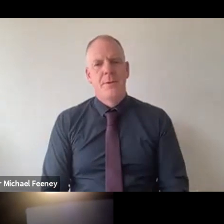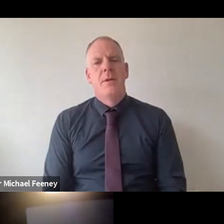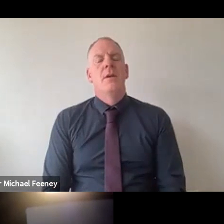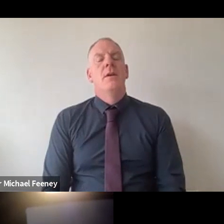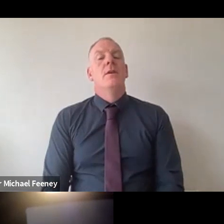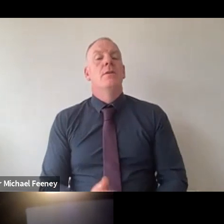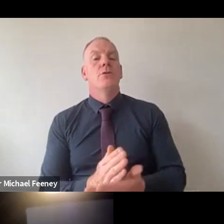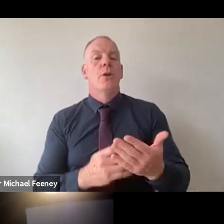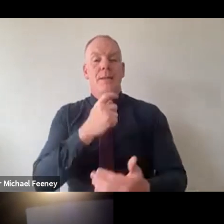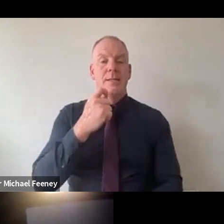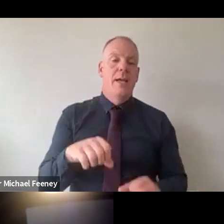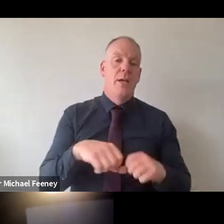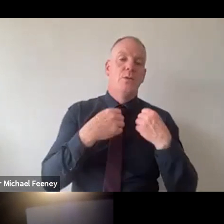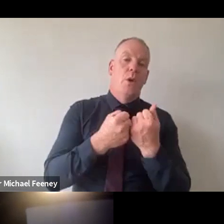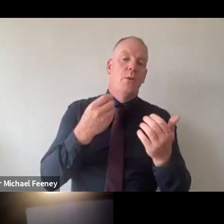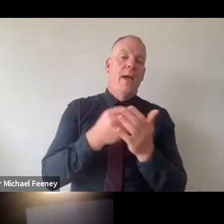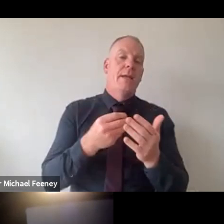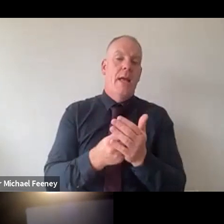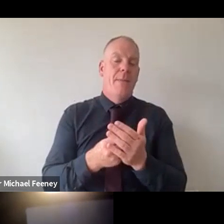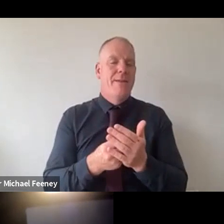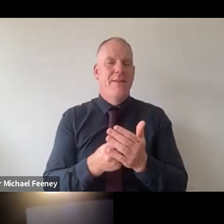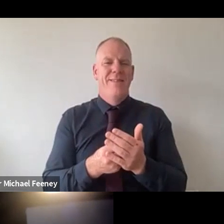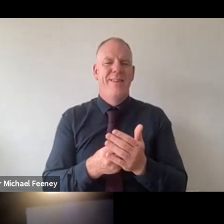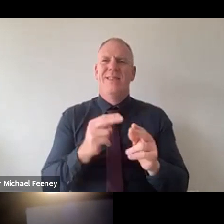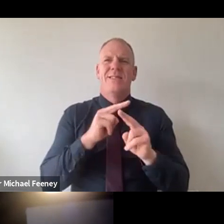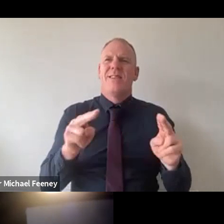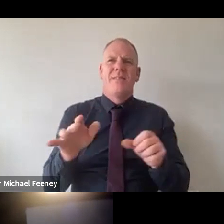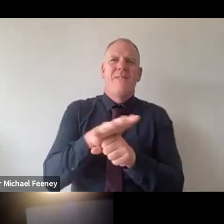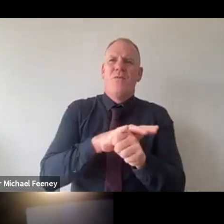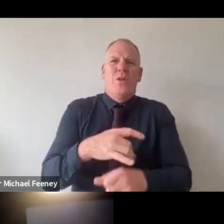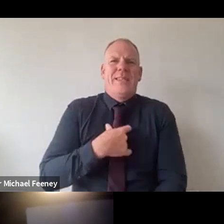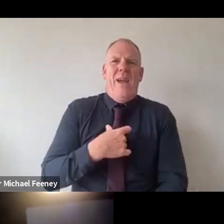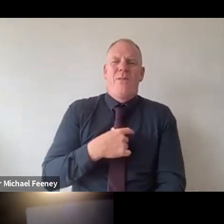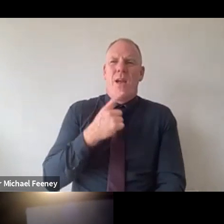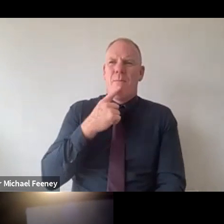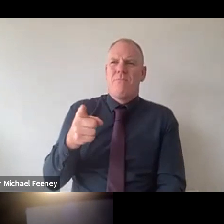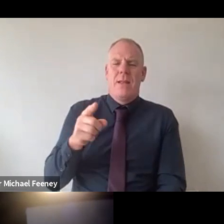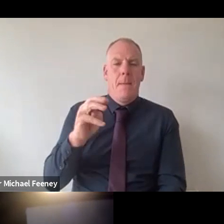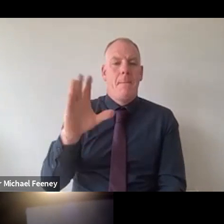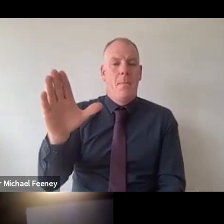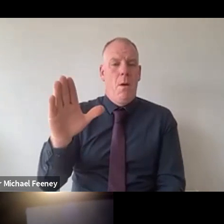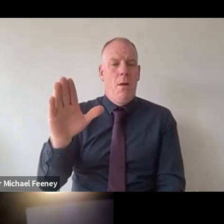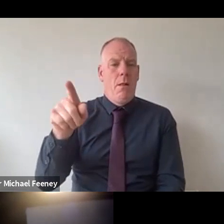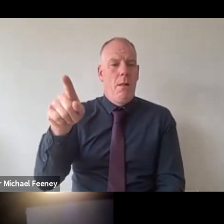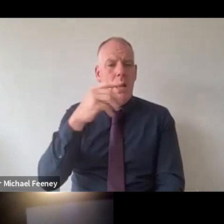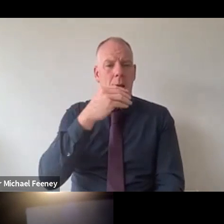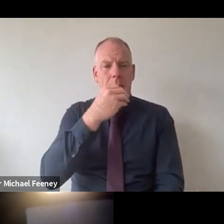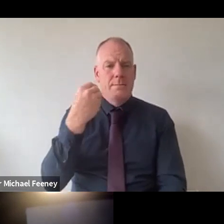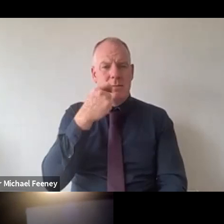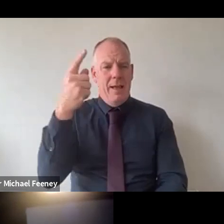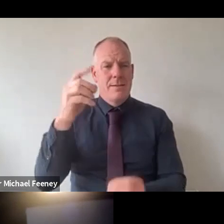some people bring up that socioeconomic status is not an immutable characteristic, But I think Paul also made a very powerful